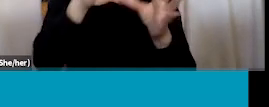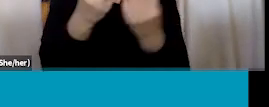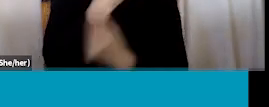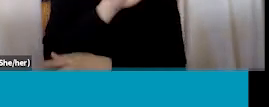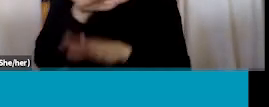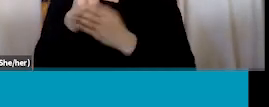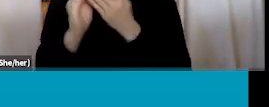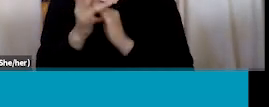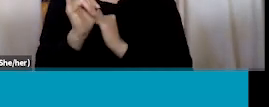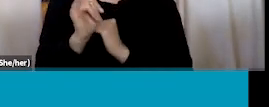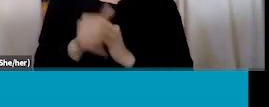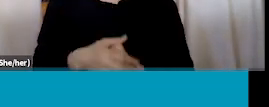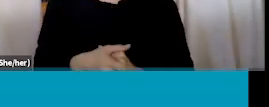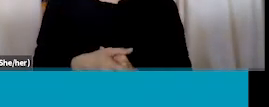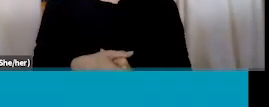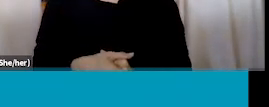their communities.